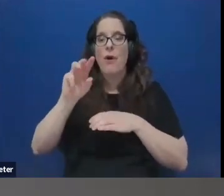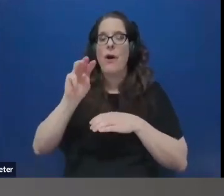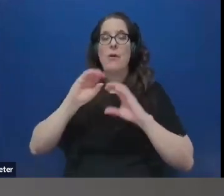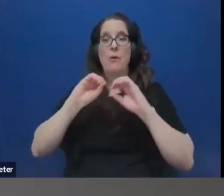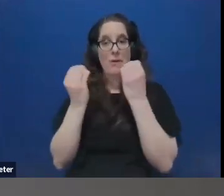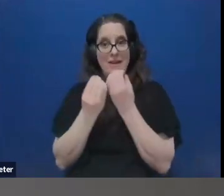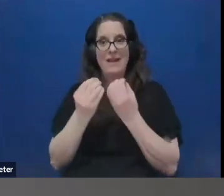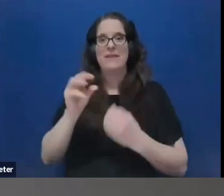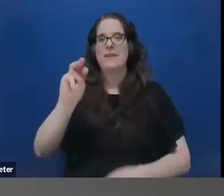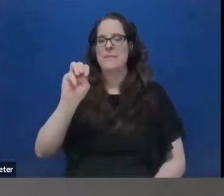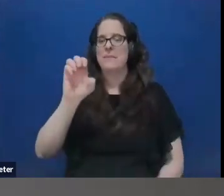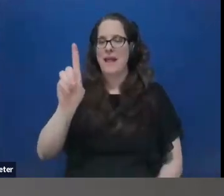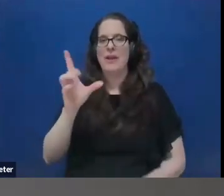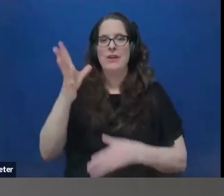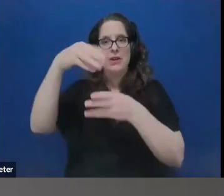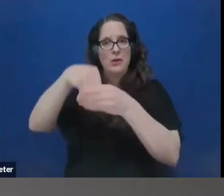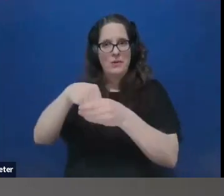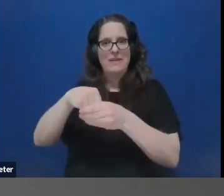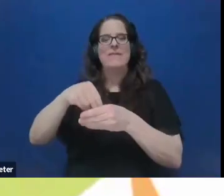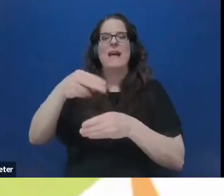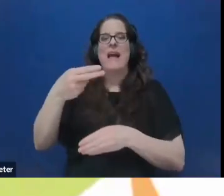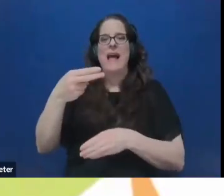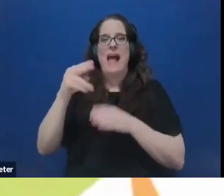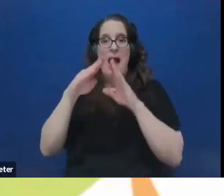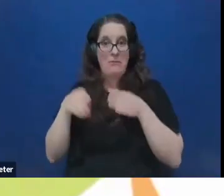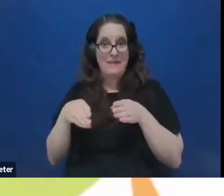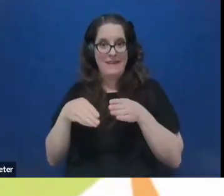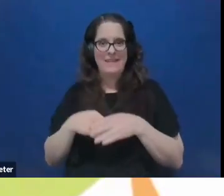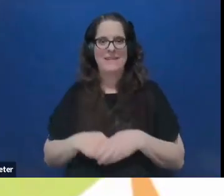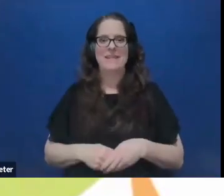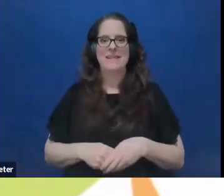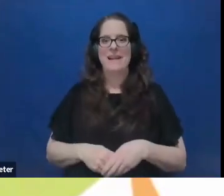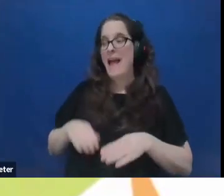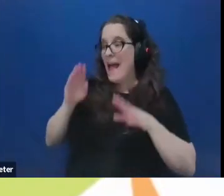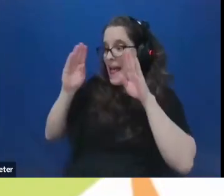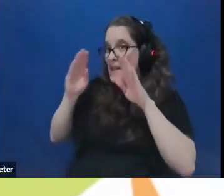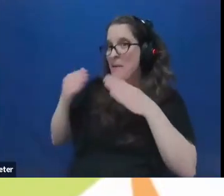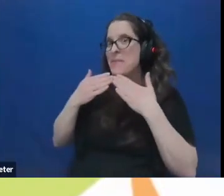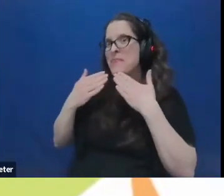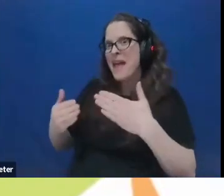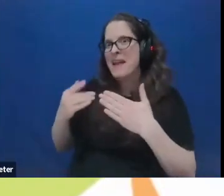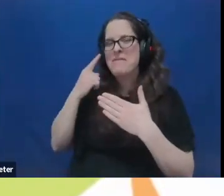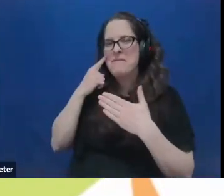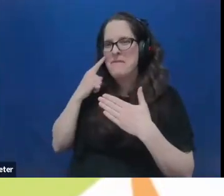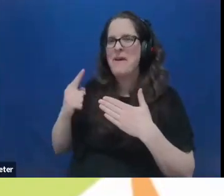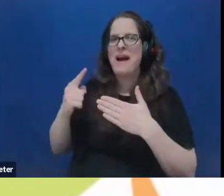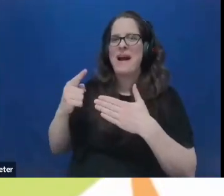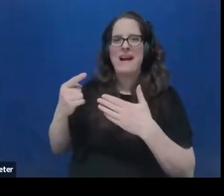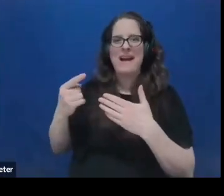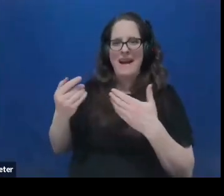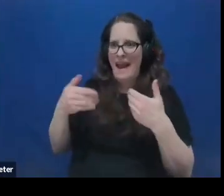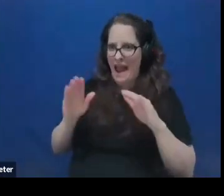Hi, Melissa. Thanks for having me. Of course. All right, let me share your screen.